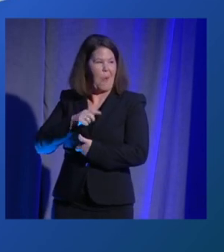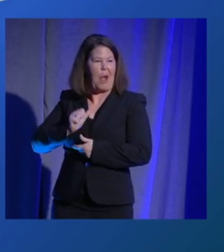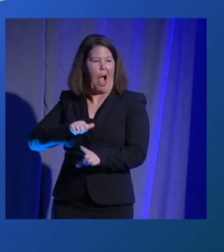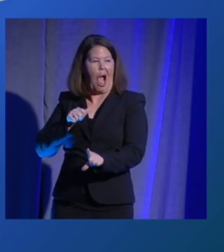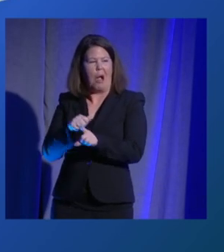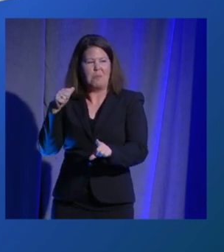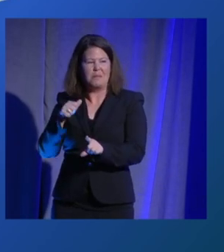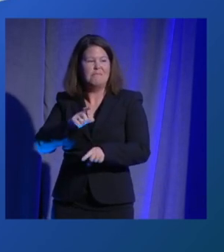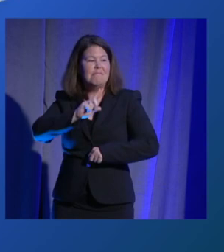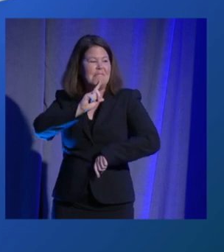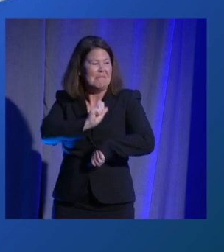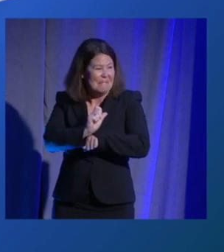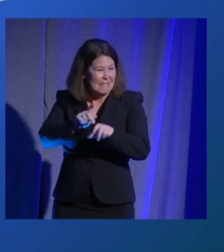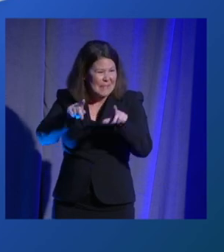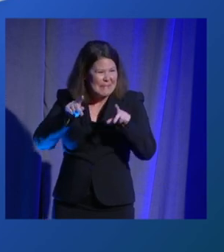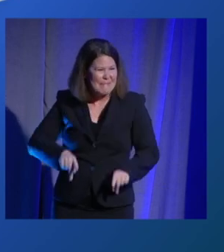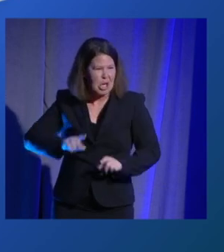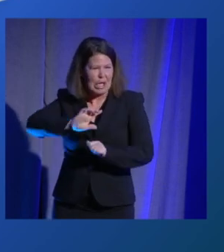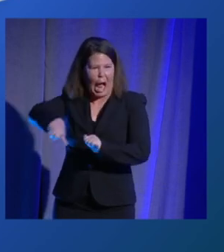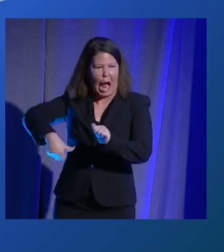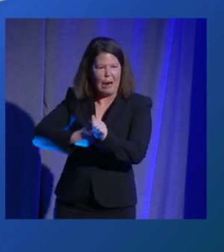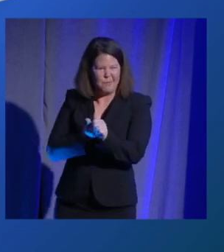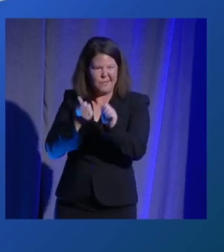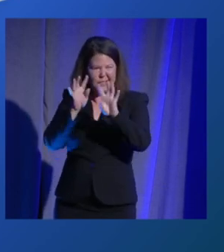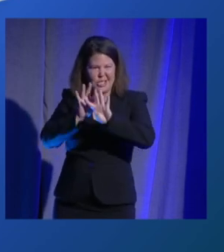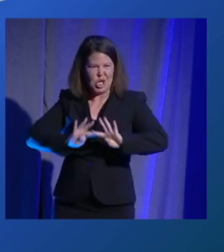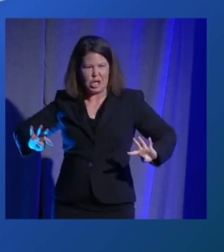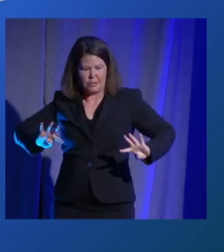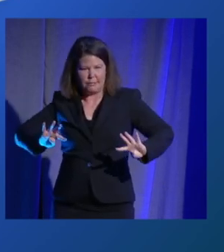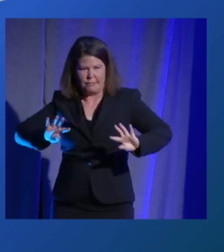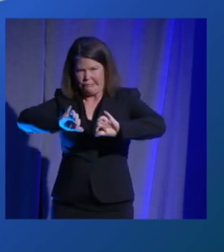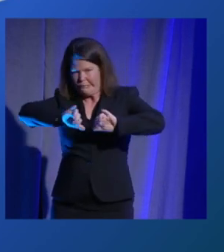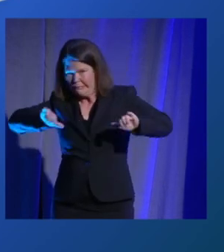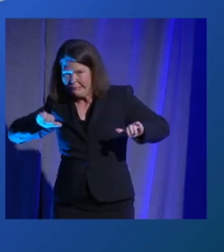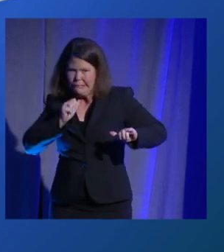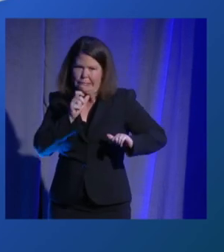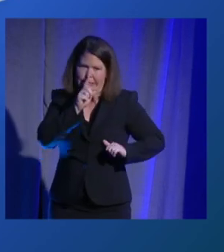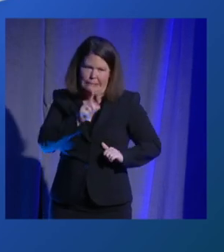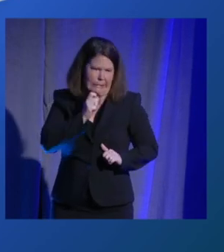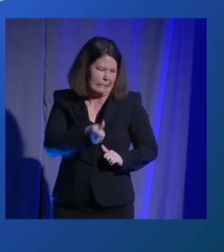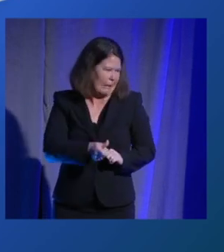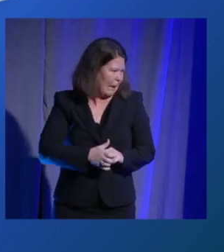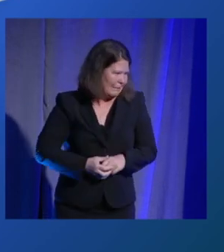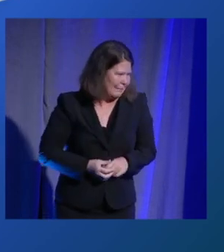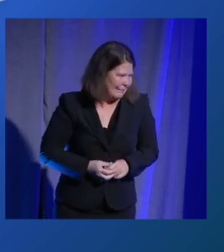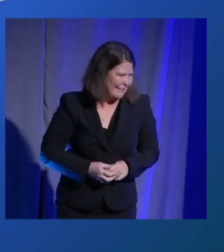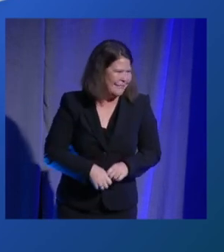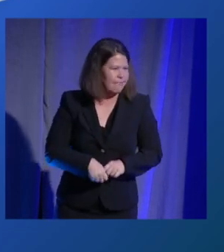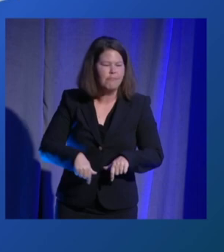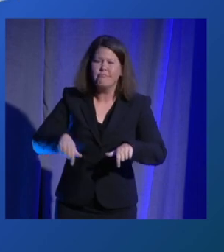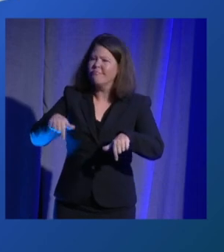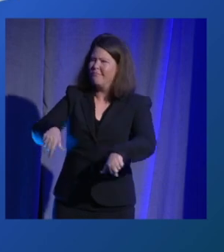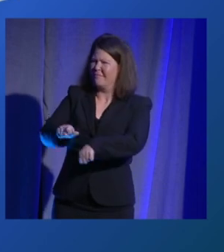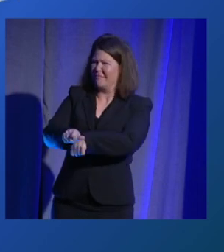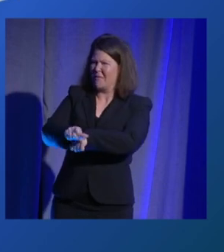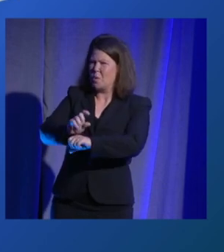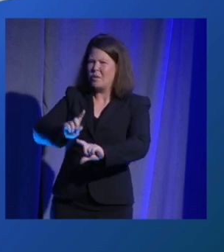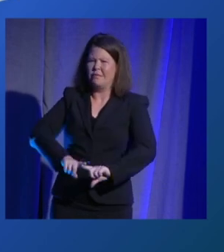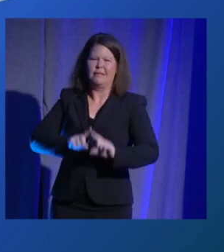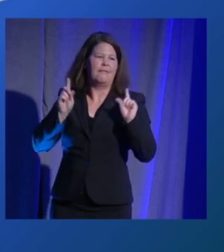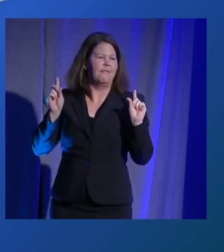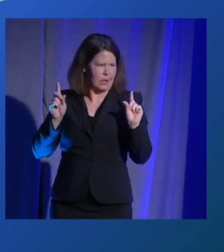real person behind you know the curtain but it really wasn't this is a different world and